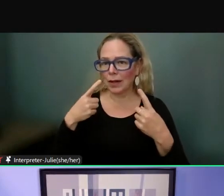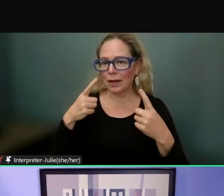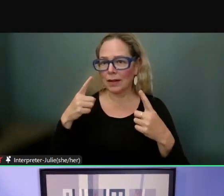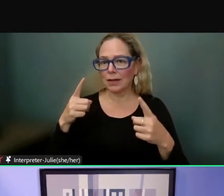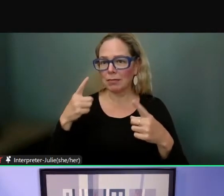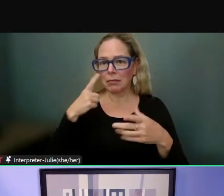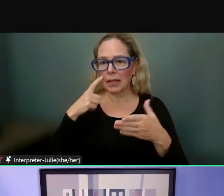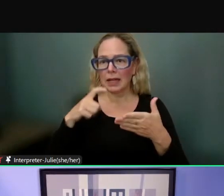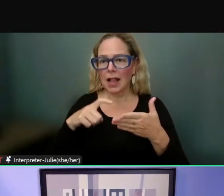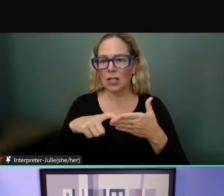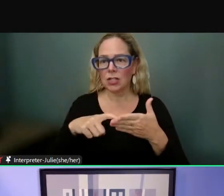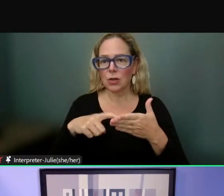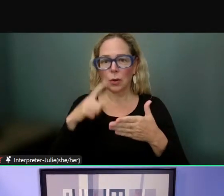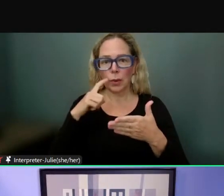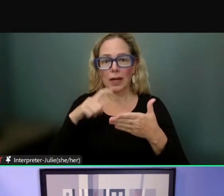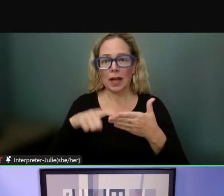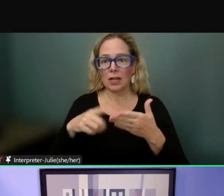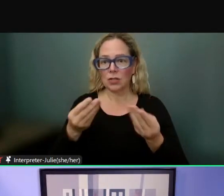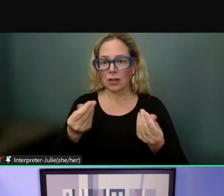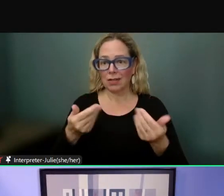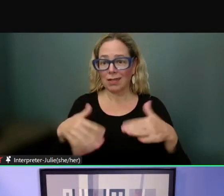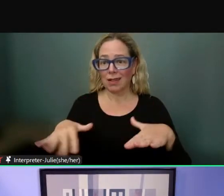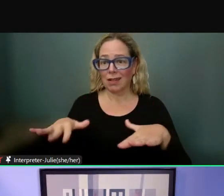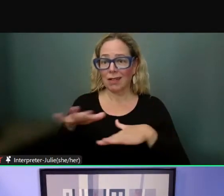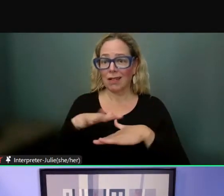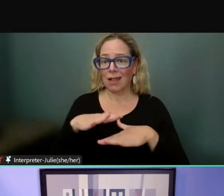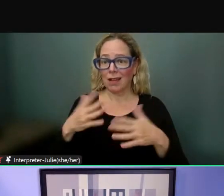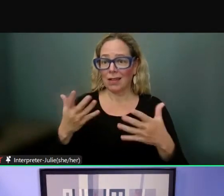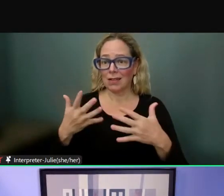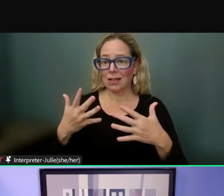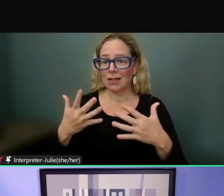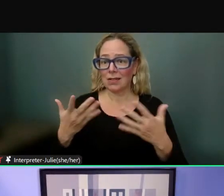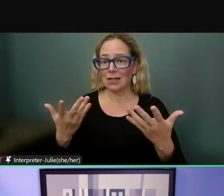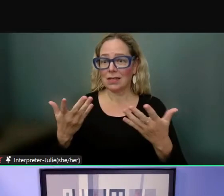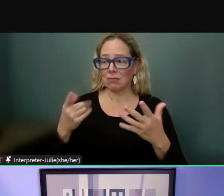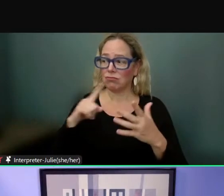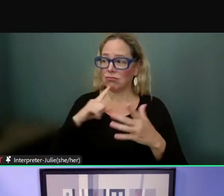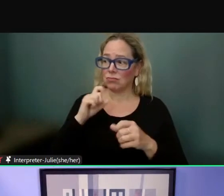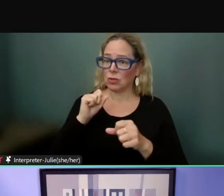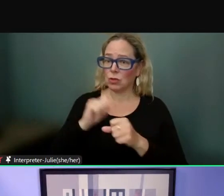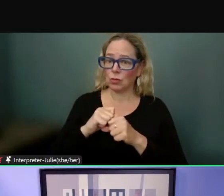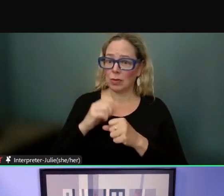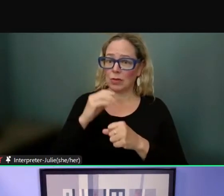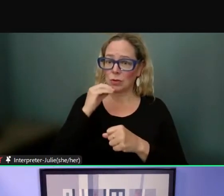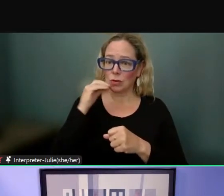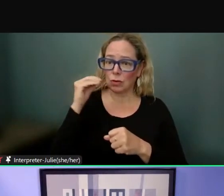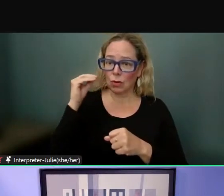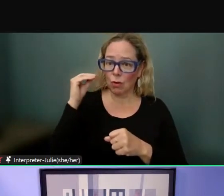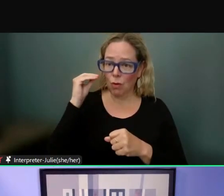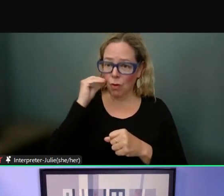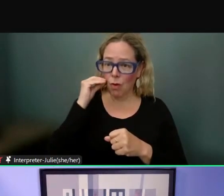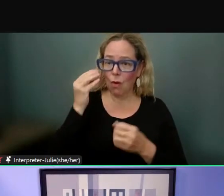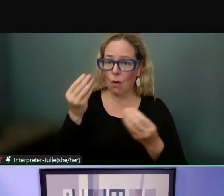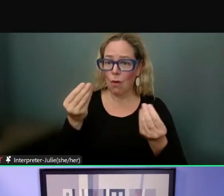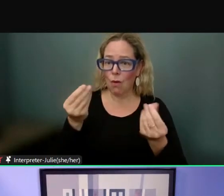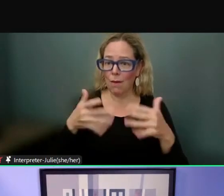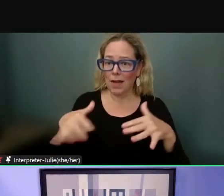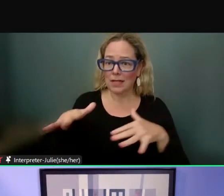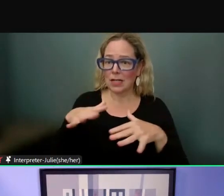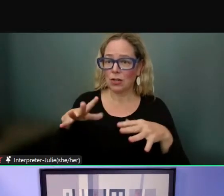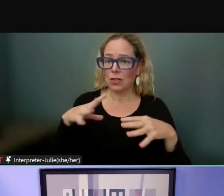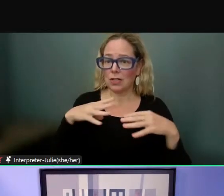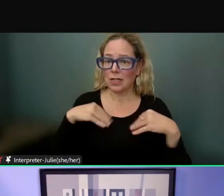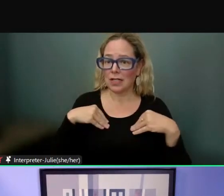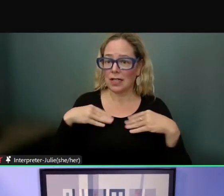by acknowledging that the lands on which we live and work are the ancestral homelands and traditional unceded territories of